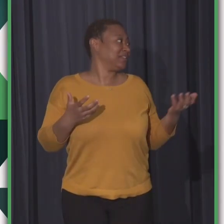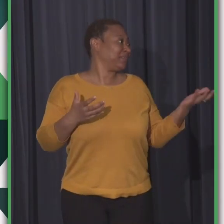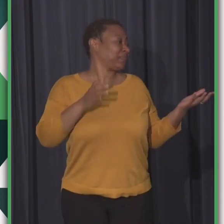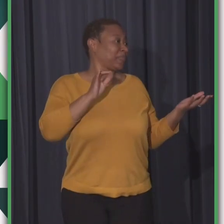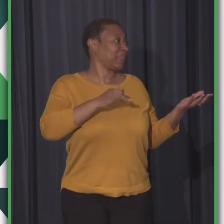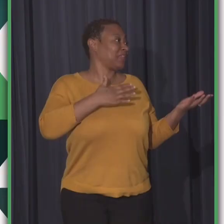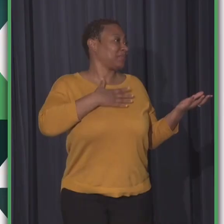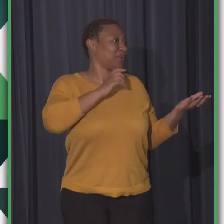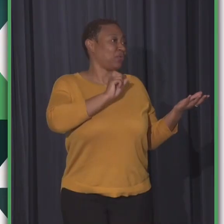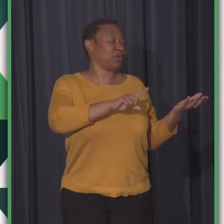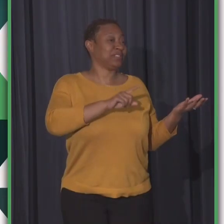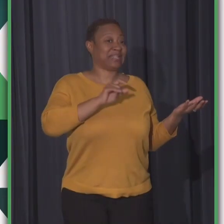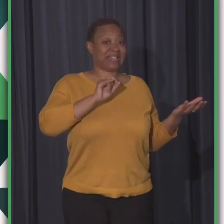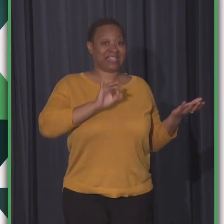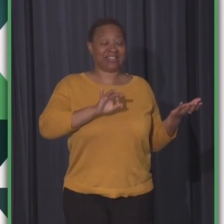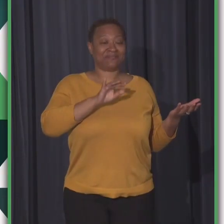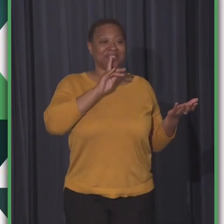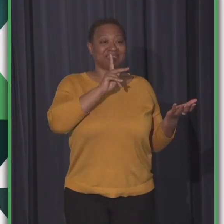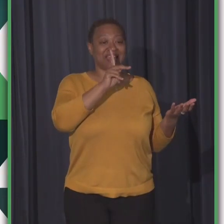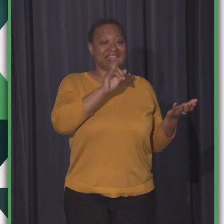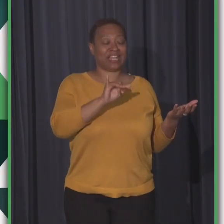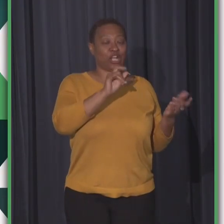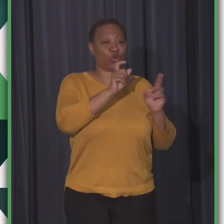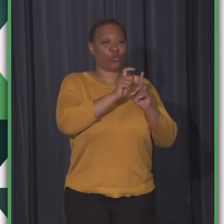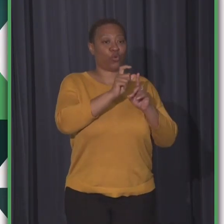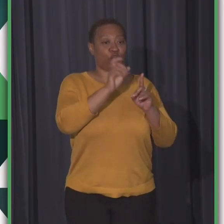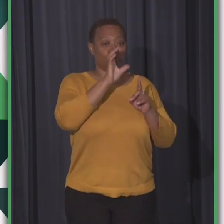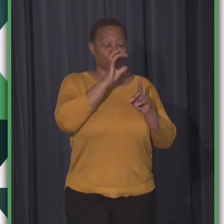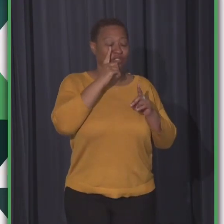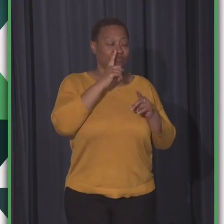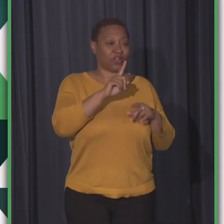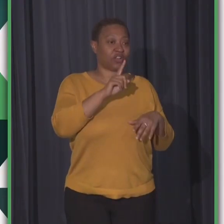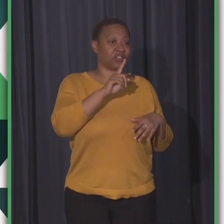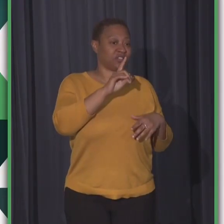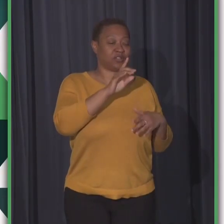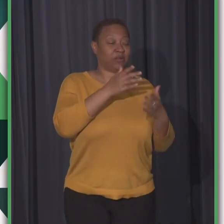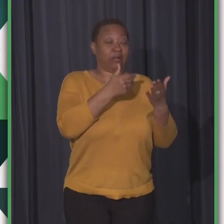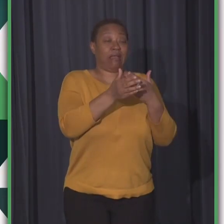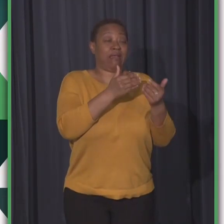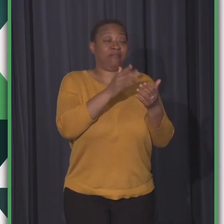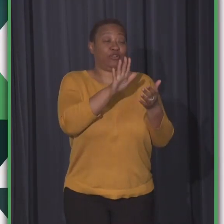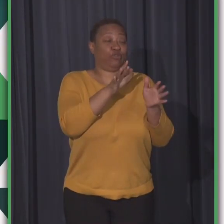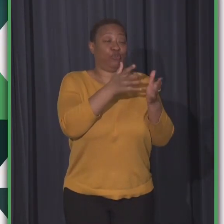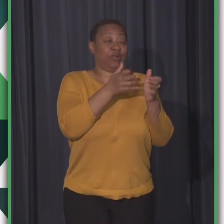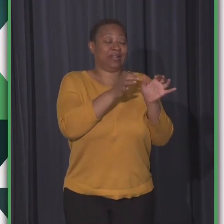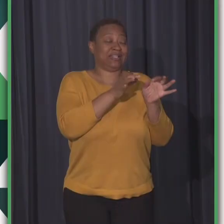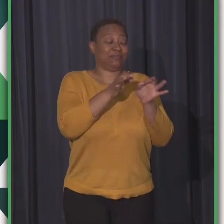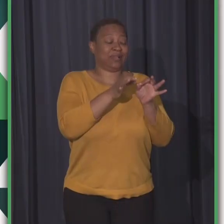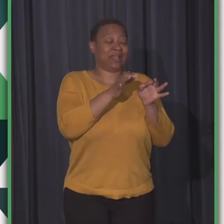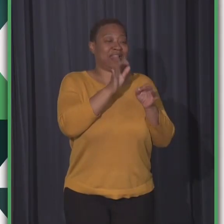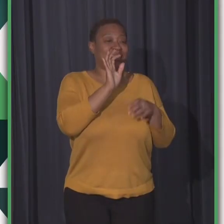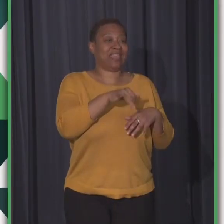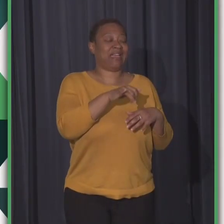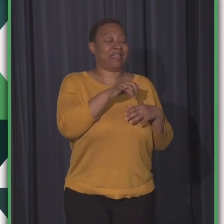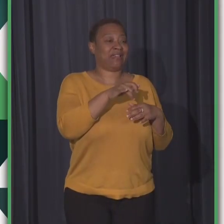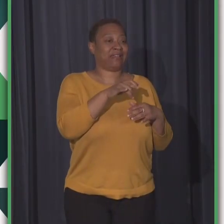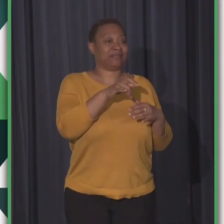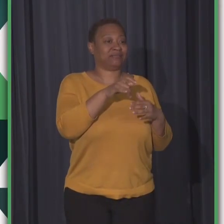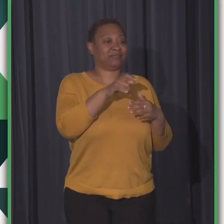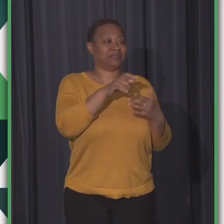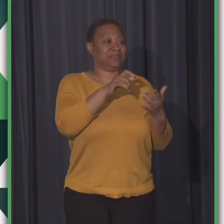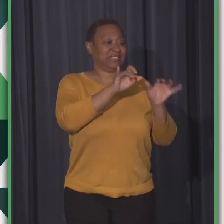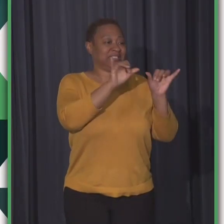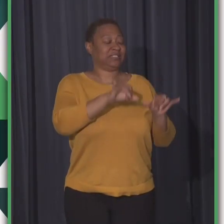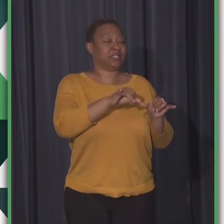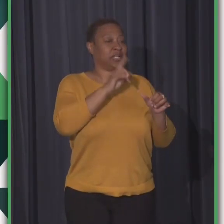going to be my question. Because if it's a keyword search for the audit or keyword, however you want to explain it, the automation, it would kind of make